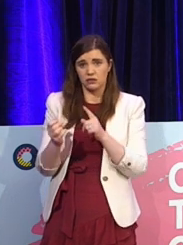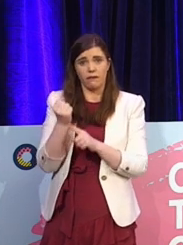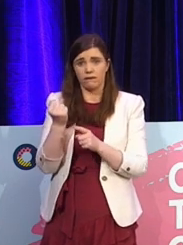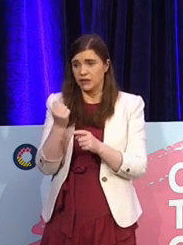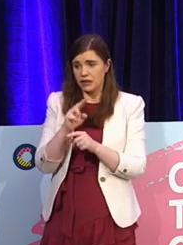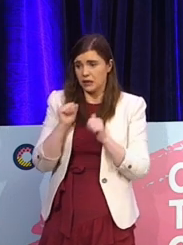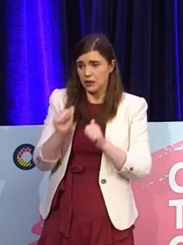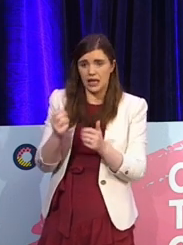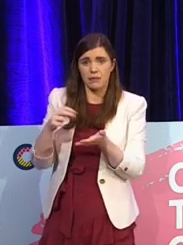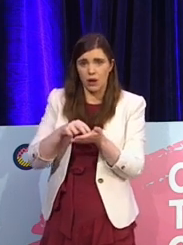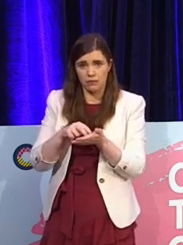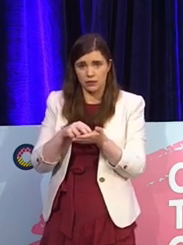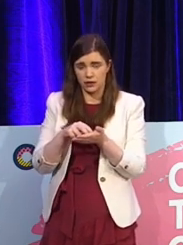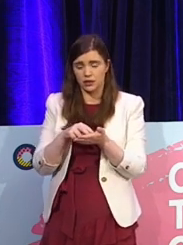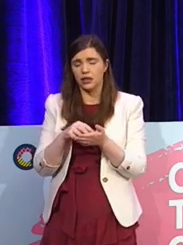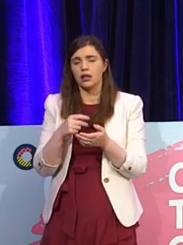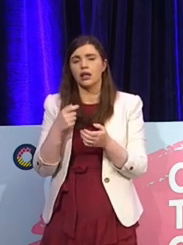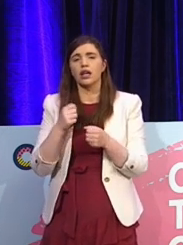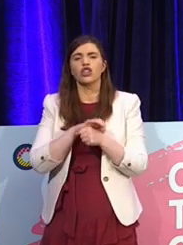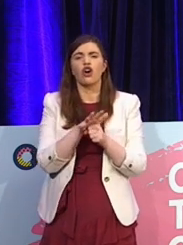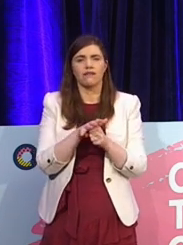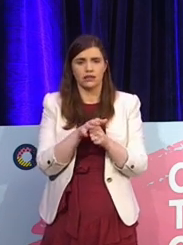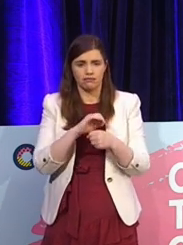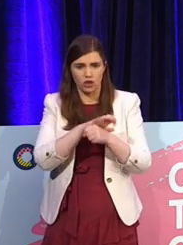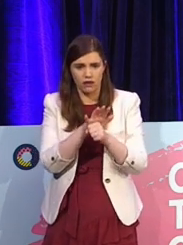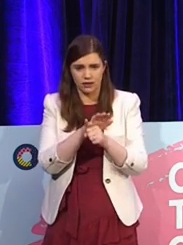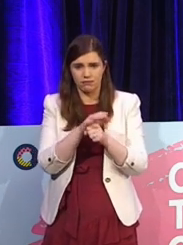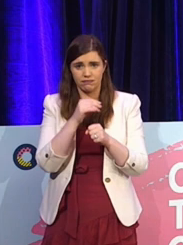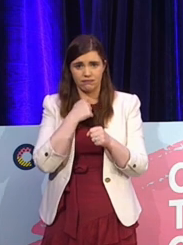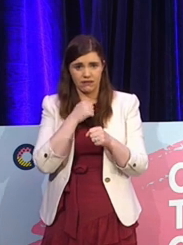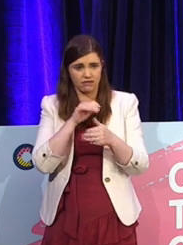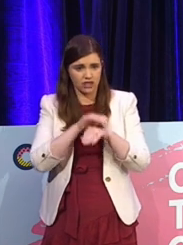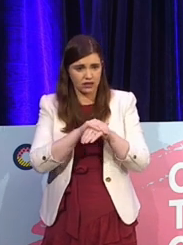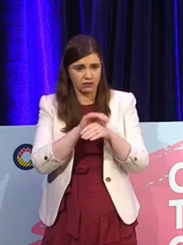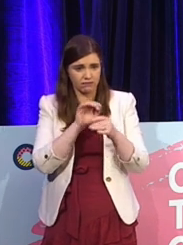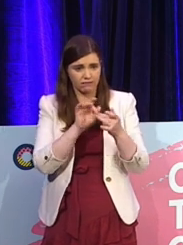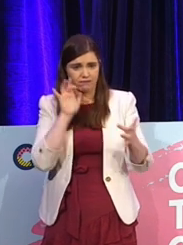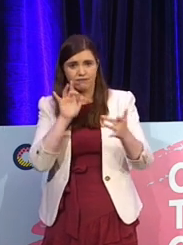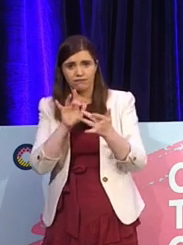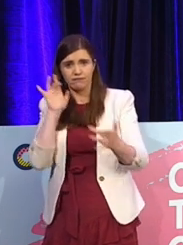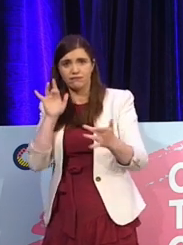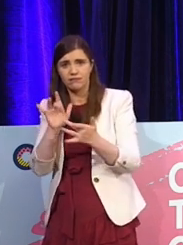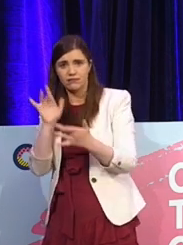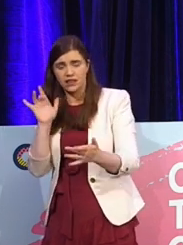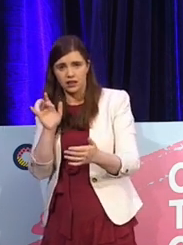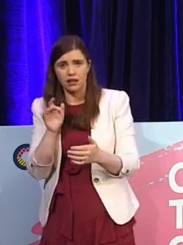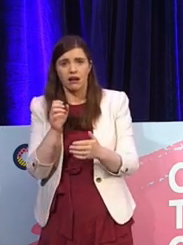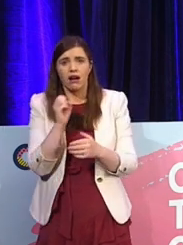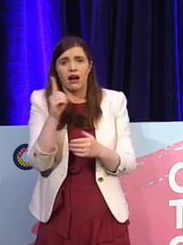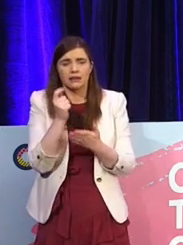When COVID hit, the last connections I had with the outside world, gone. I'd do an occasional jigsaw with my